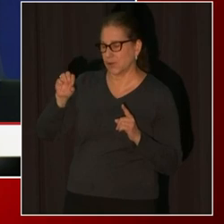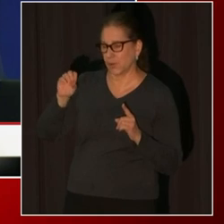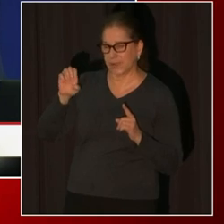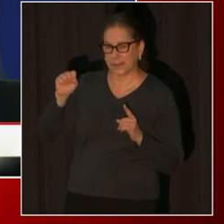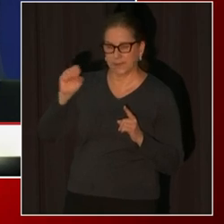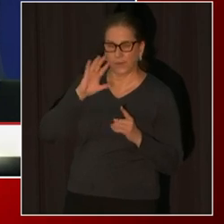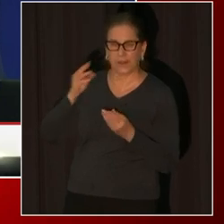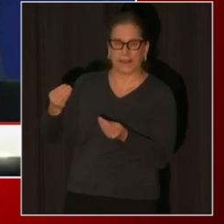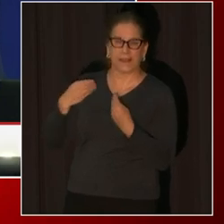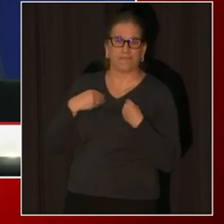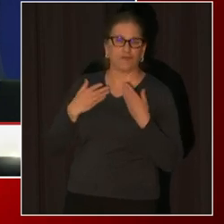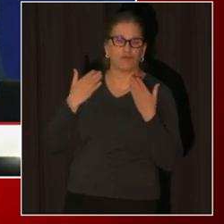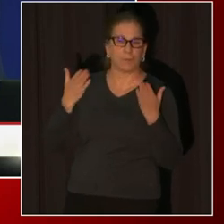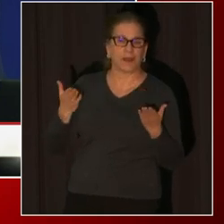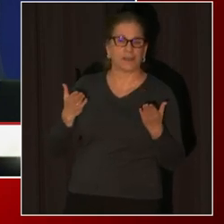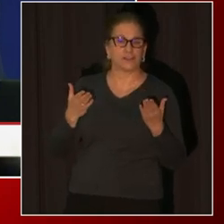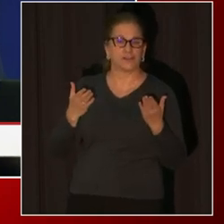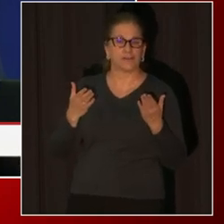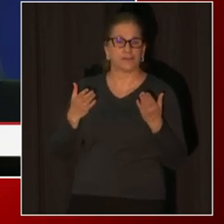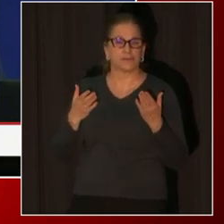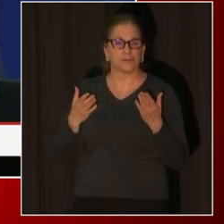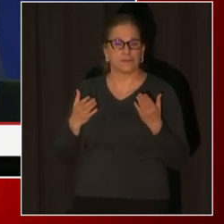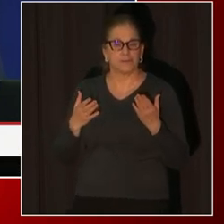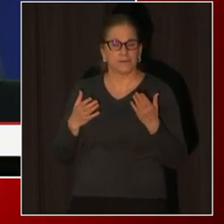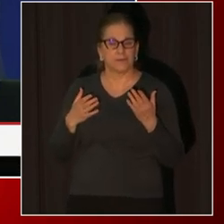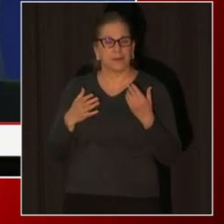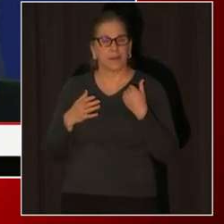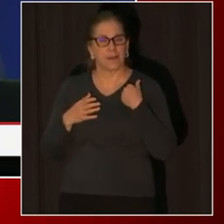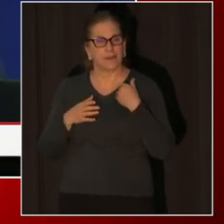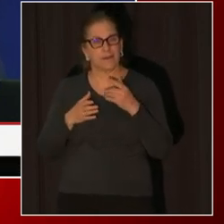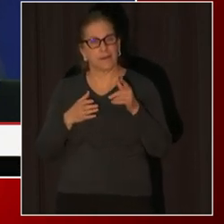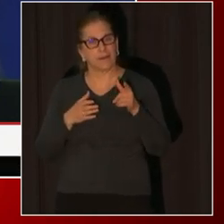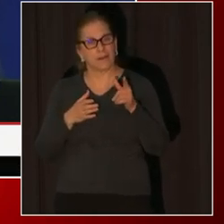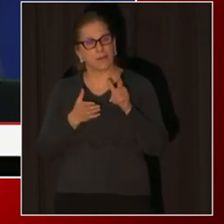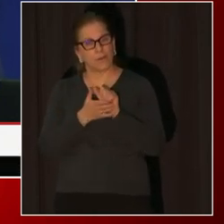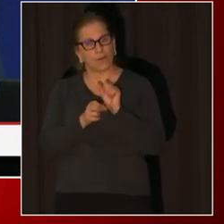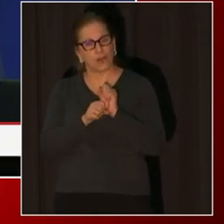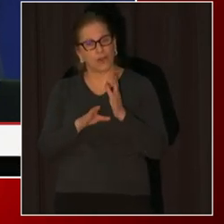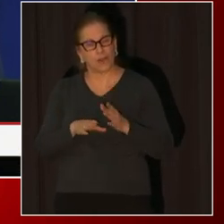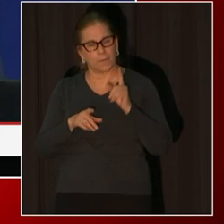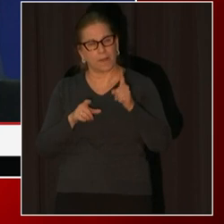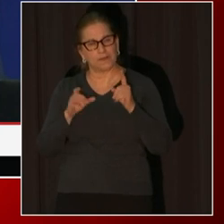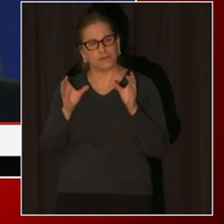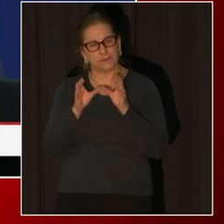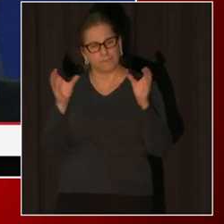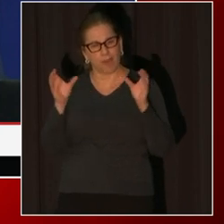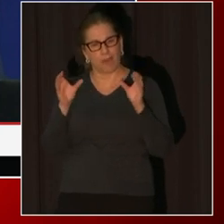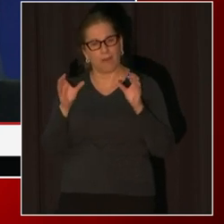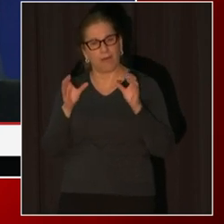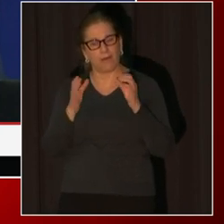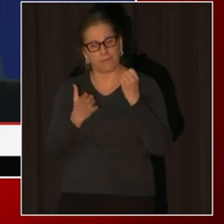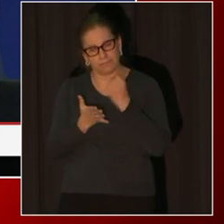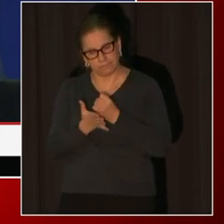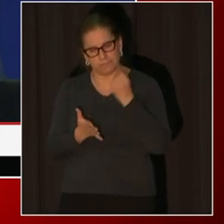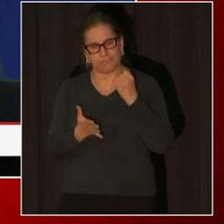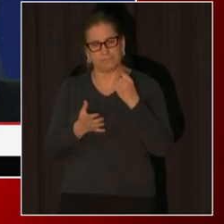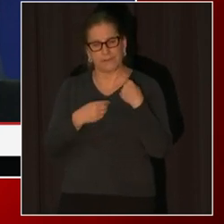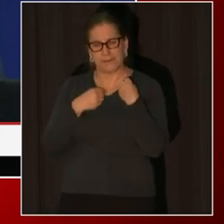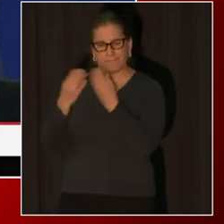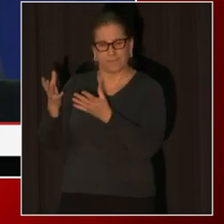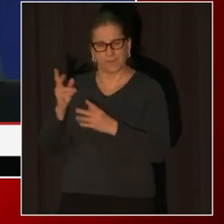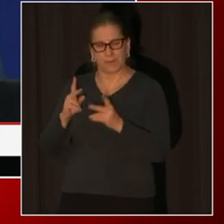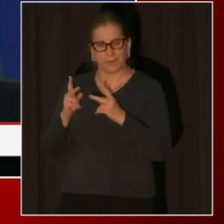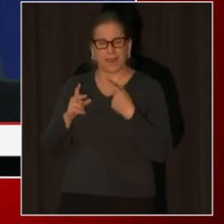to certify that the funds are adequate to start. And so we would be advising the council and the mayor on that particular